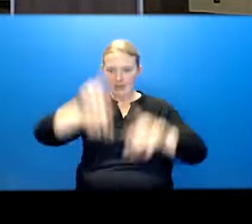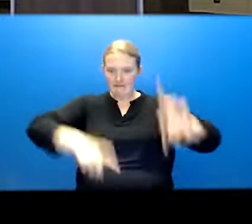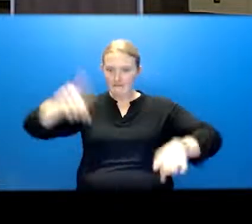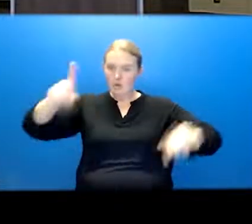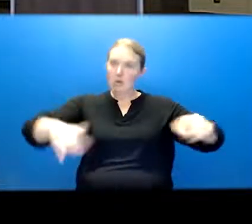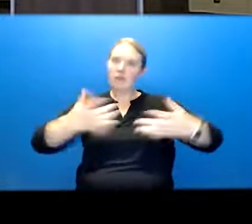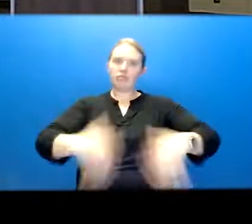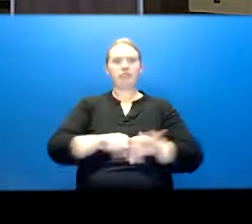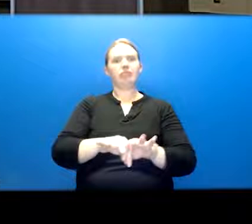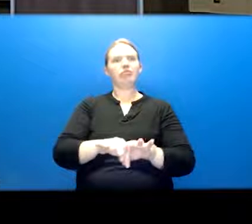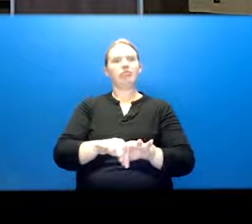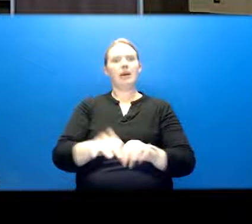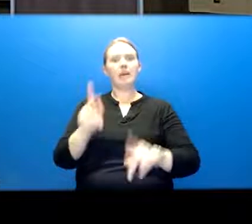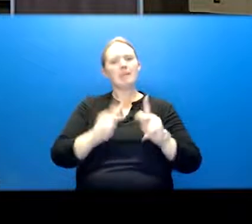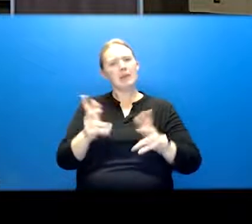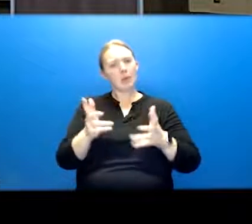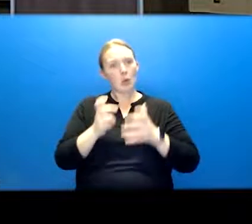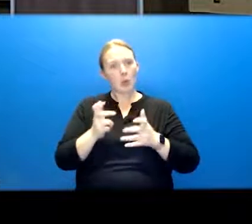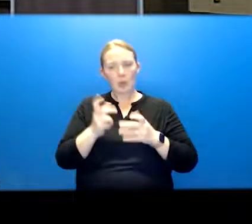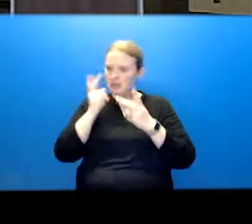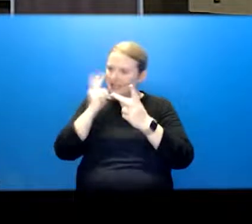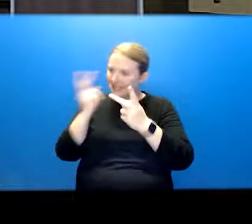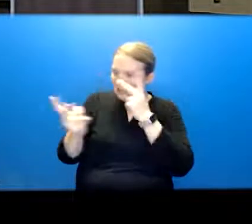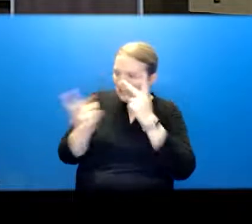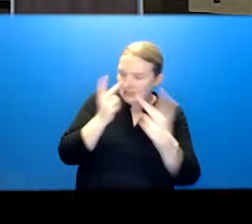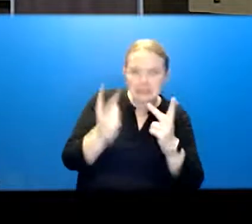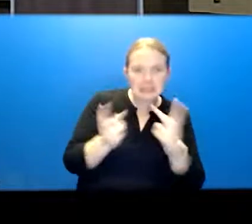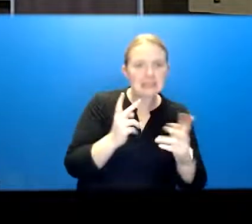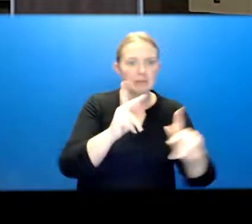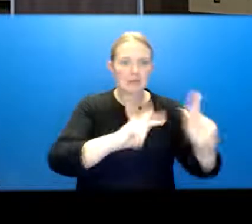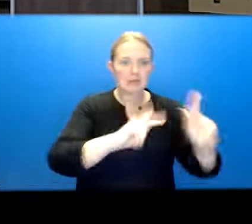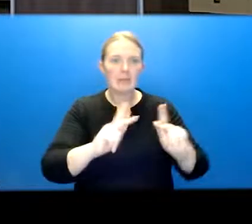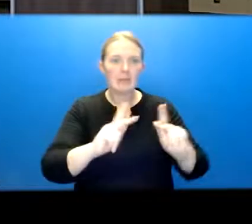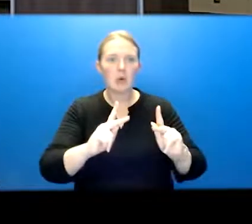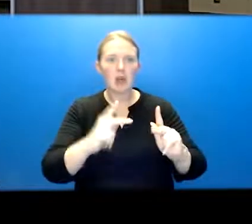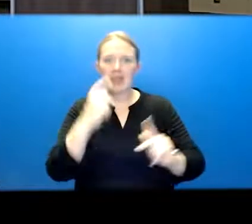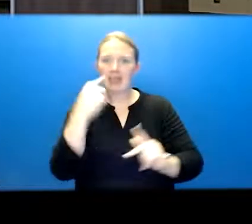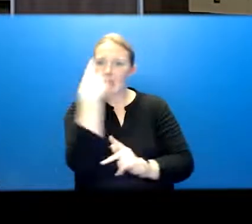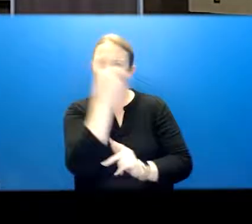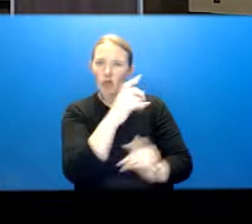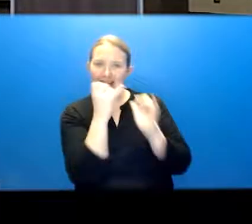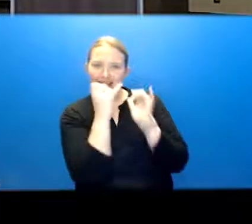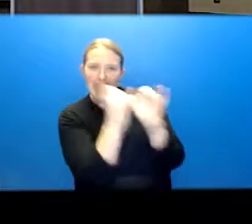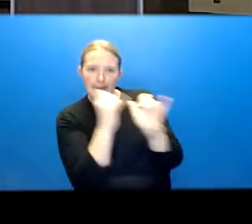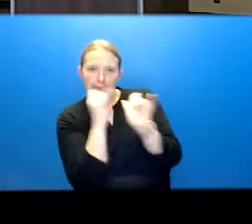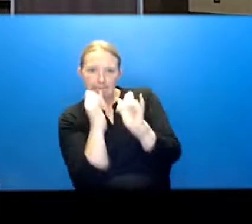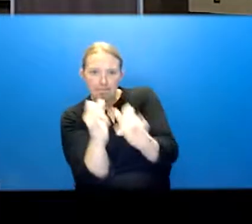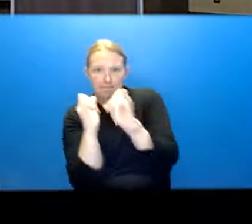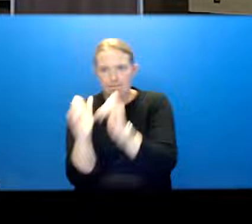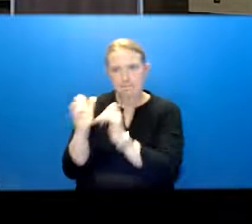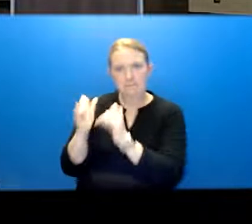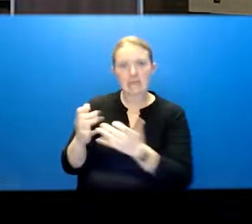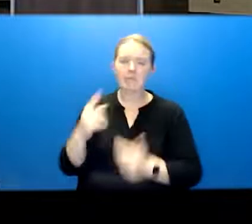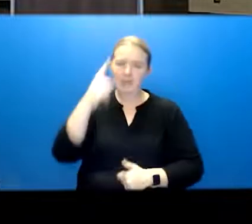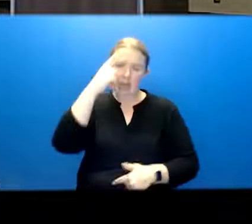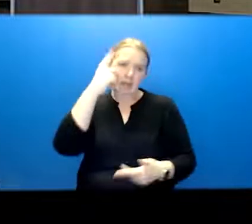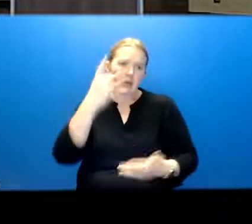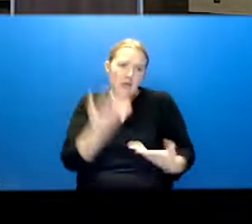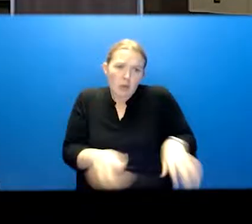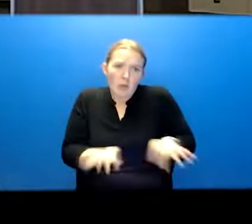think individuals want to be able to see people to have that representation. And I think that that's important